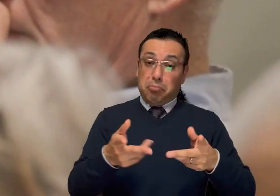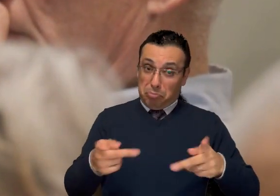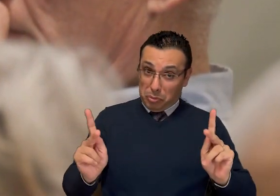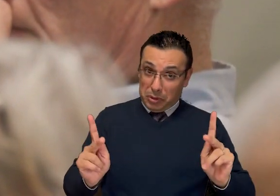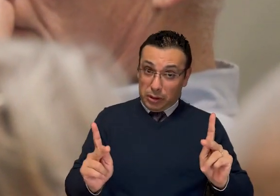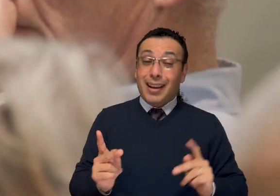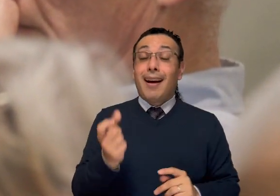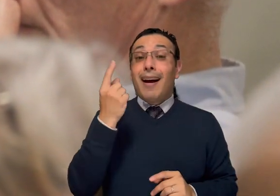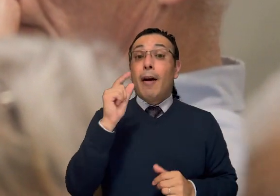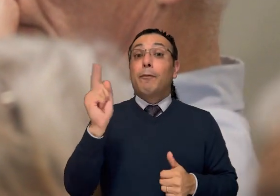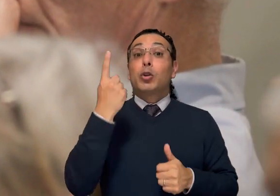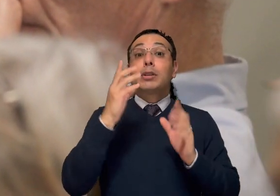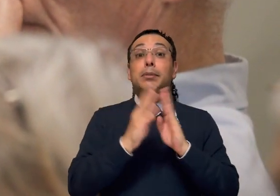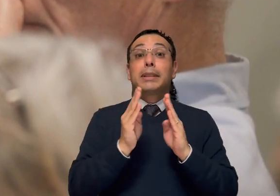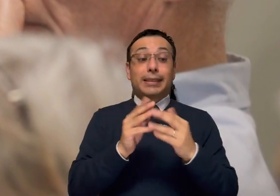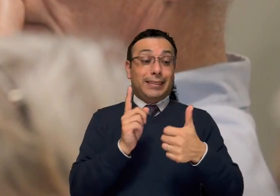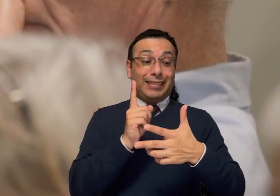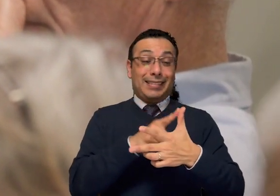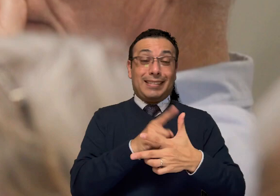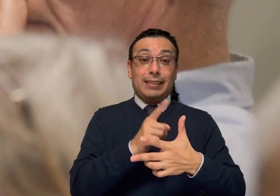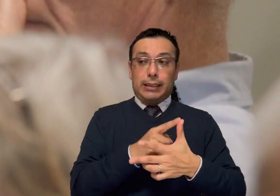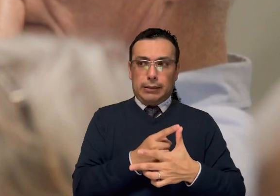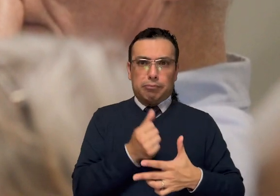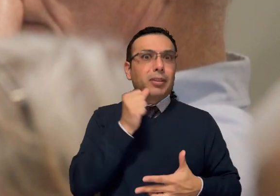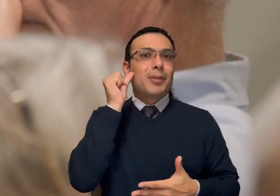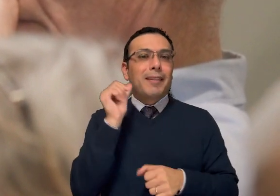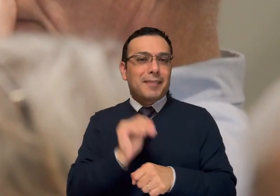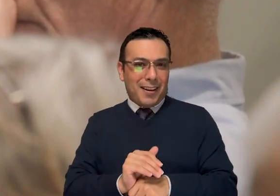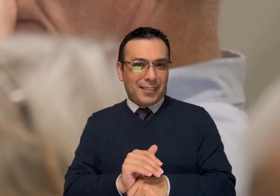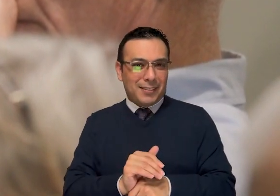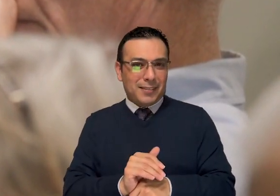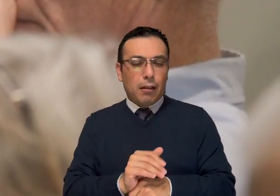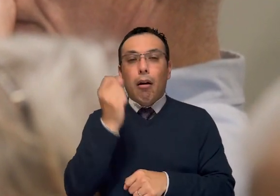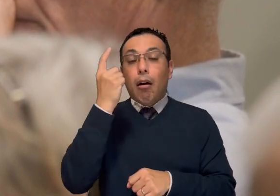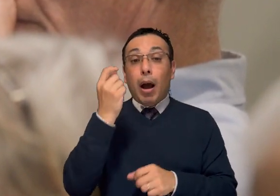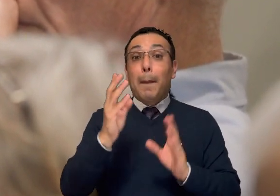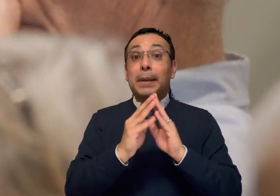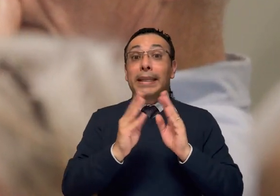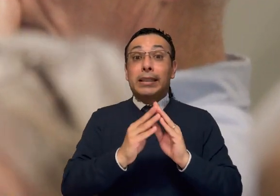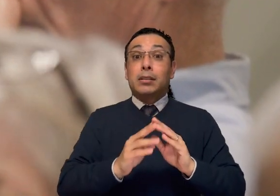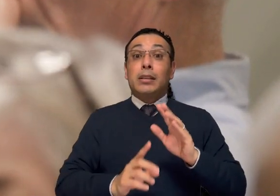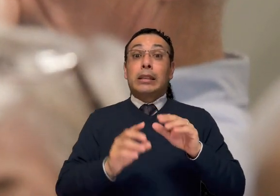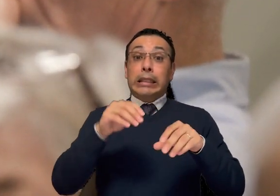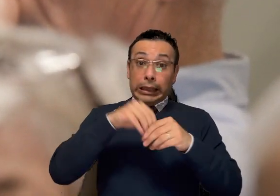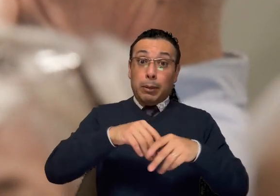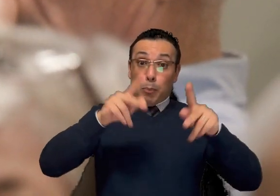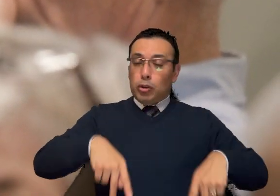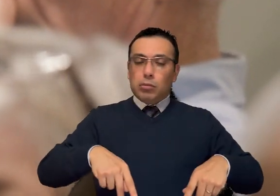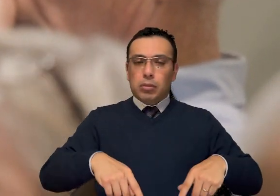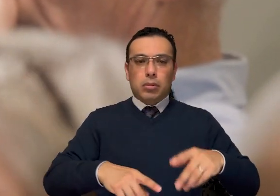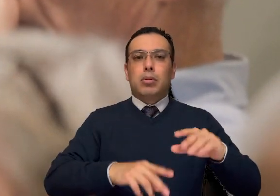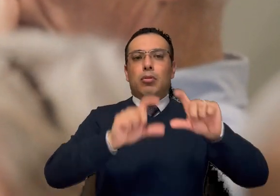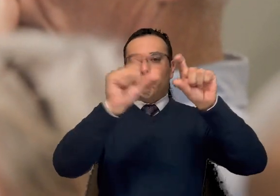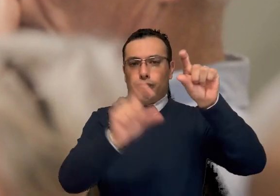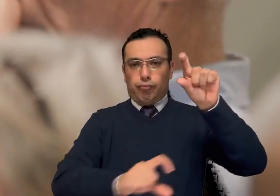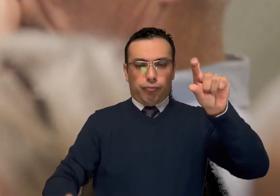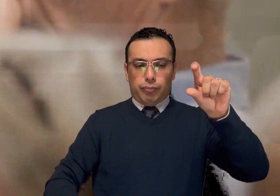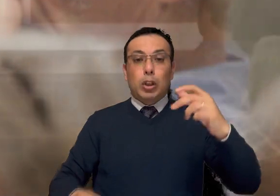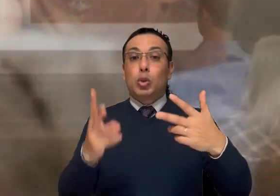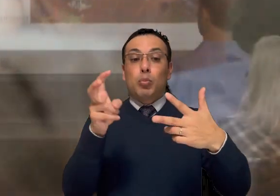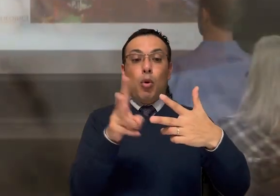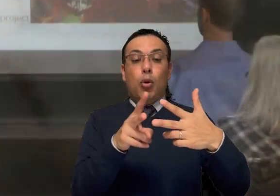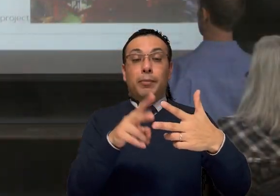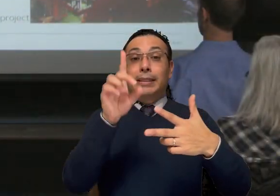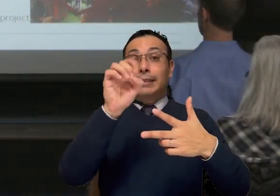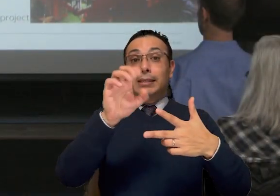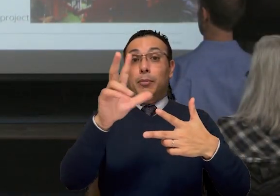held actually last night. These are all virtual meetings. There are two more that are scheduled, one on December 13th and one on December